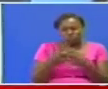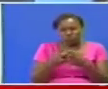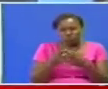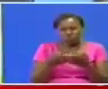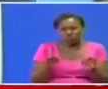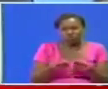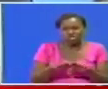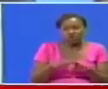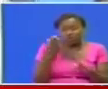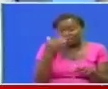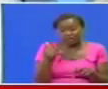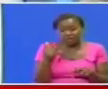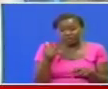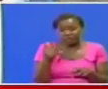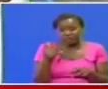reason was our military,